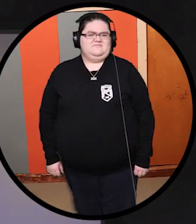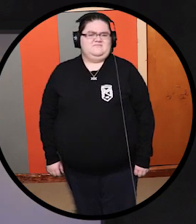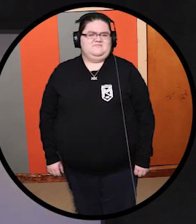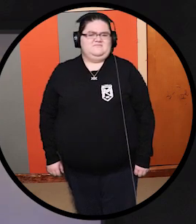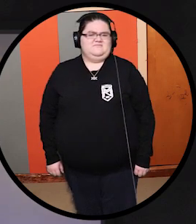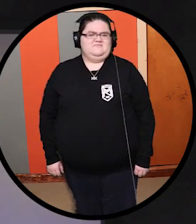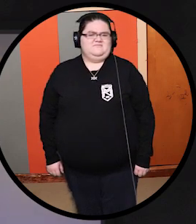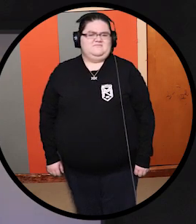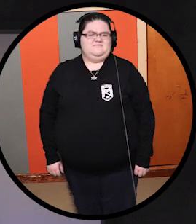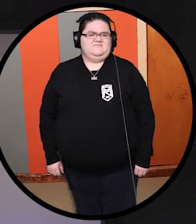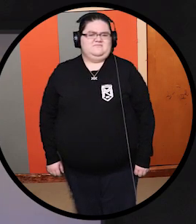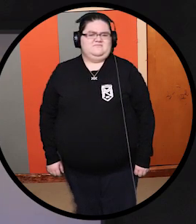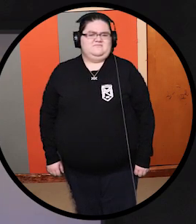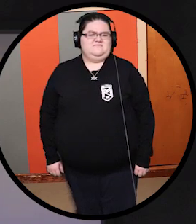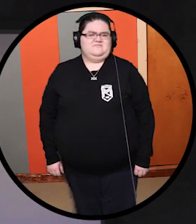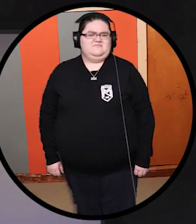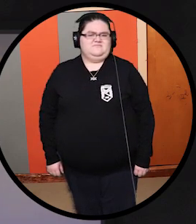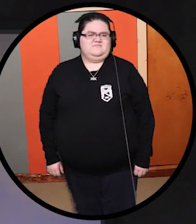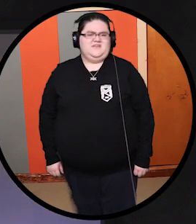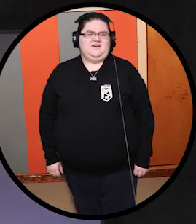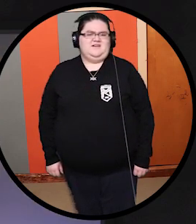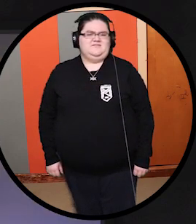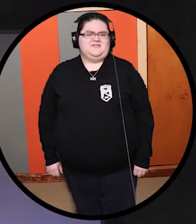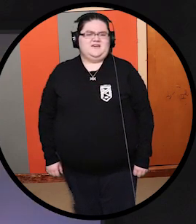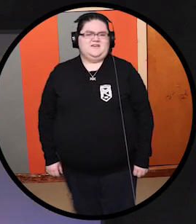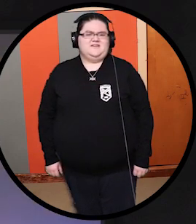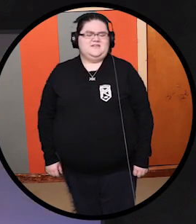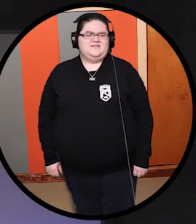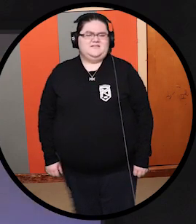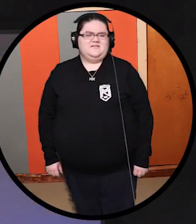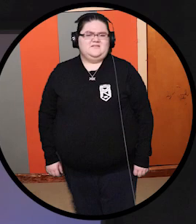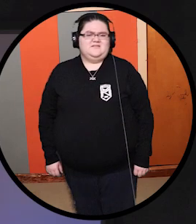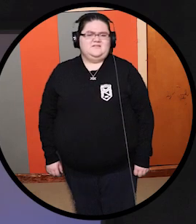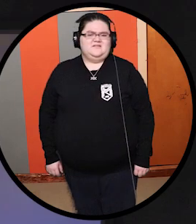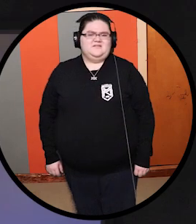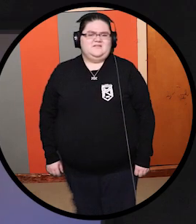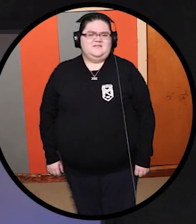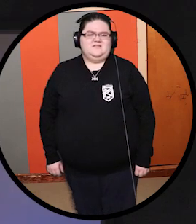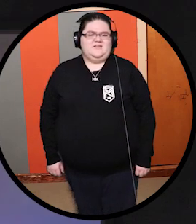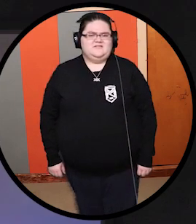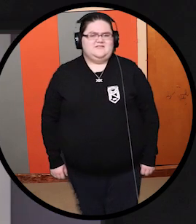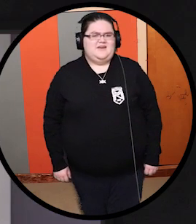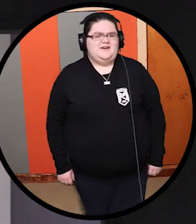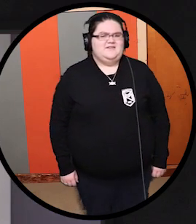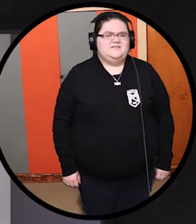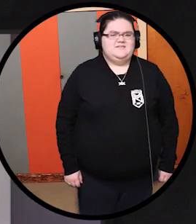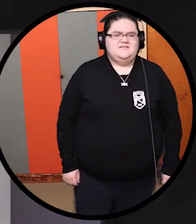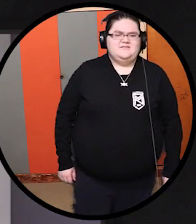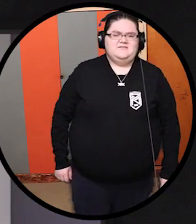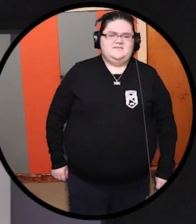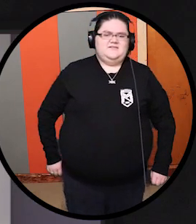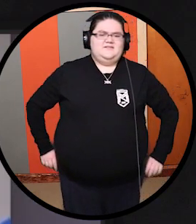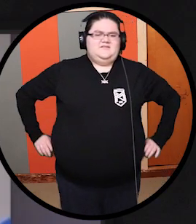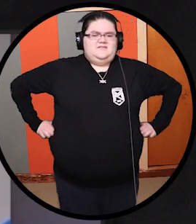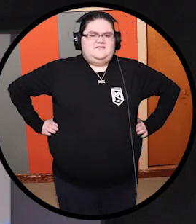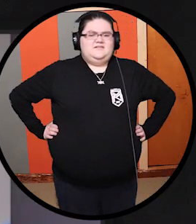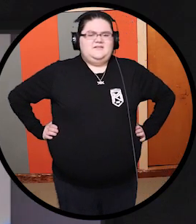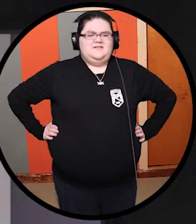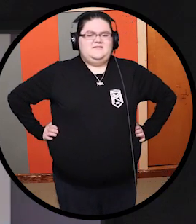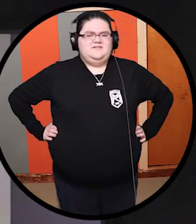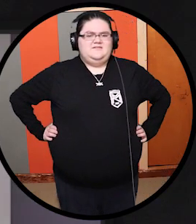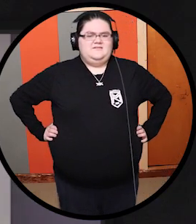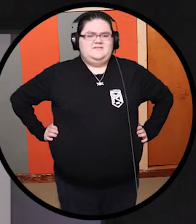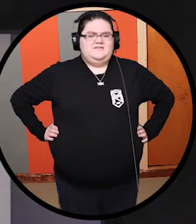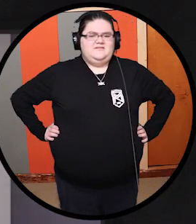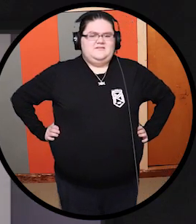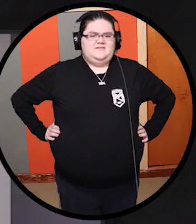like a... That's pre-recorded. And yeah, I was like... messed up the footage. Yeah. That's Of course, conspiracy theorists were quick to